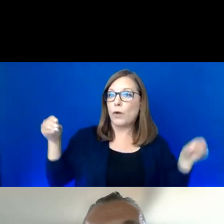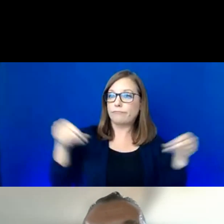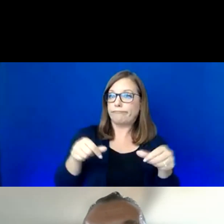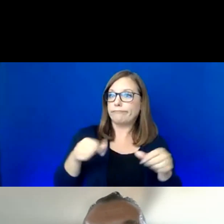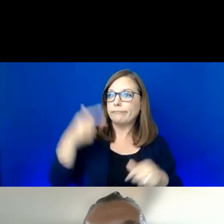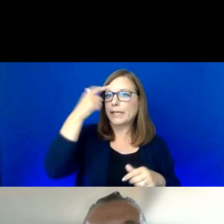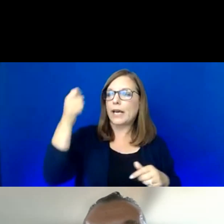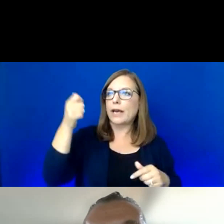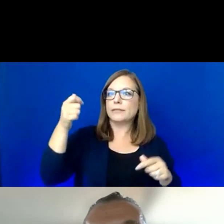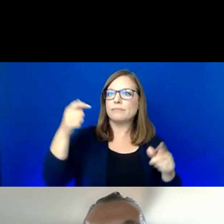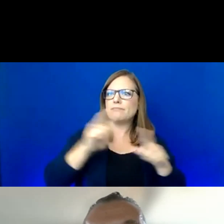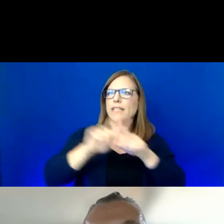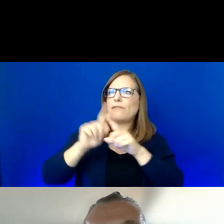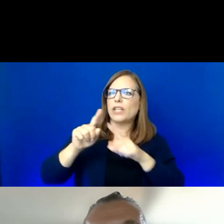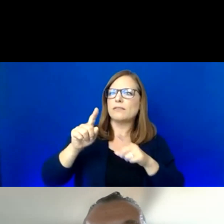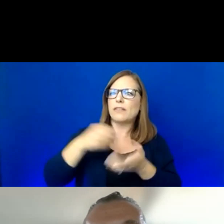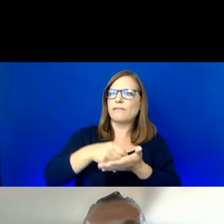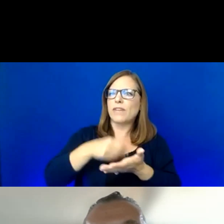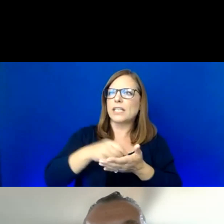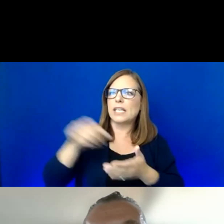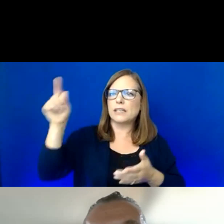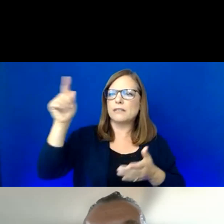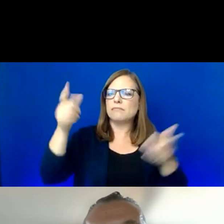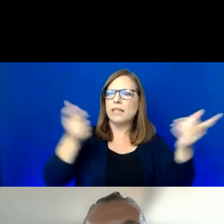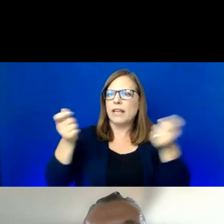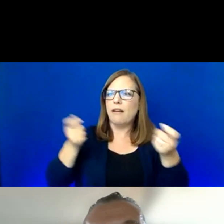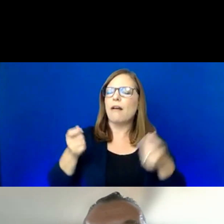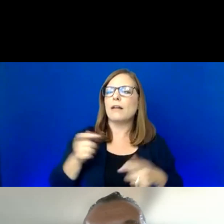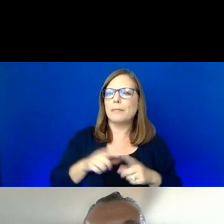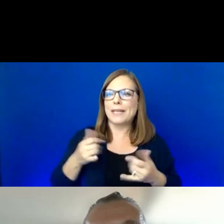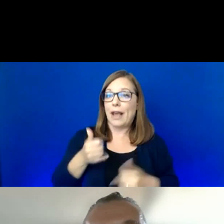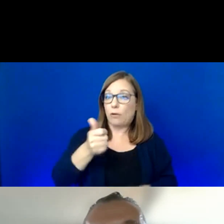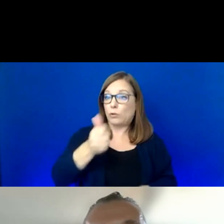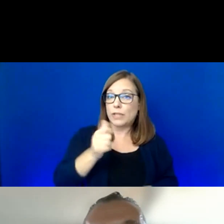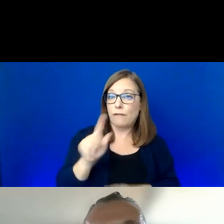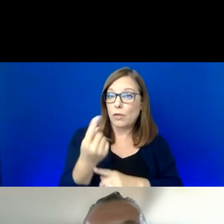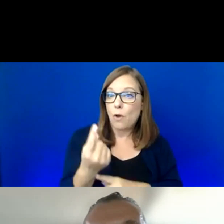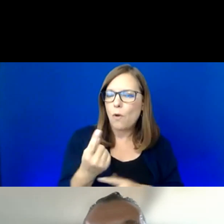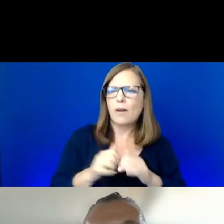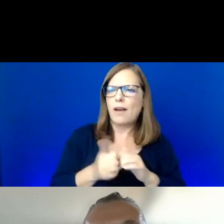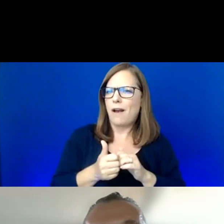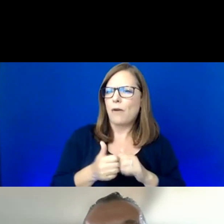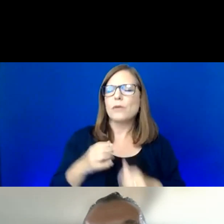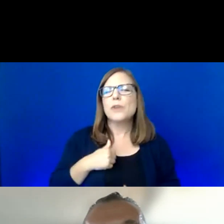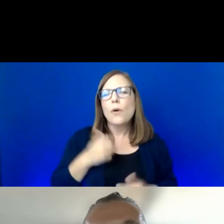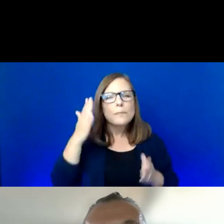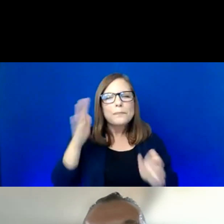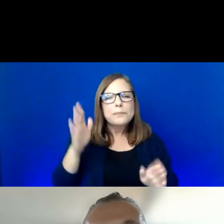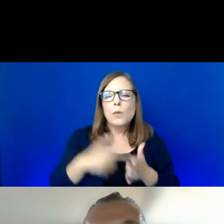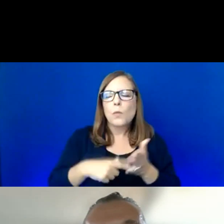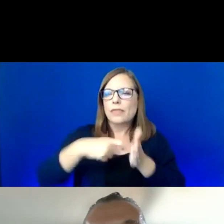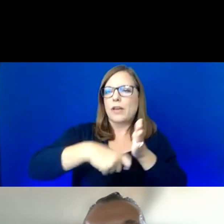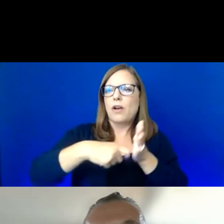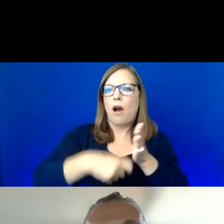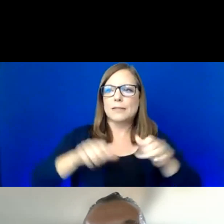I can't speak for, other counties as far as what the cost could potentially be if they were to